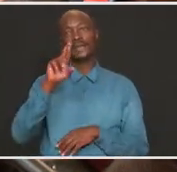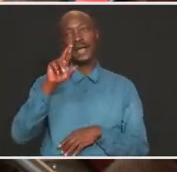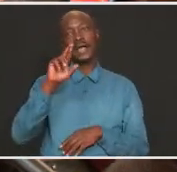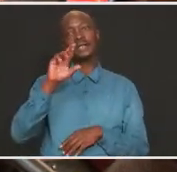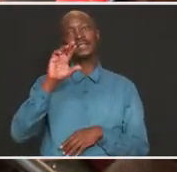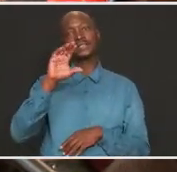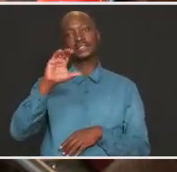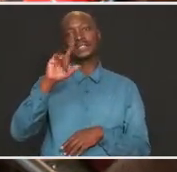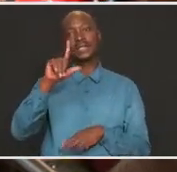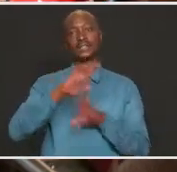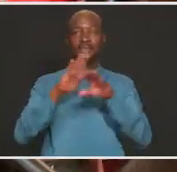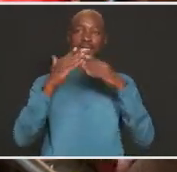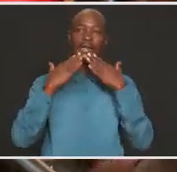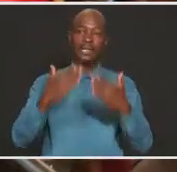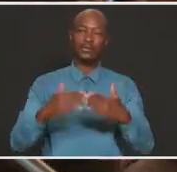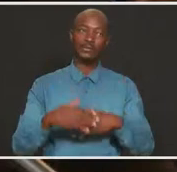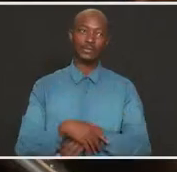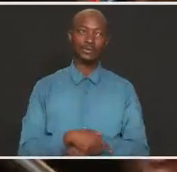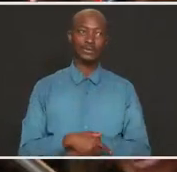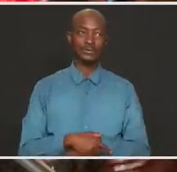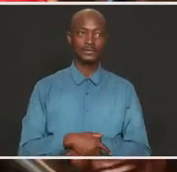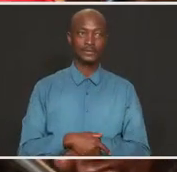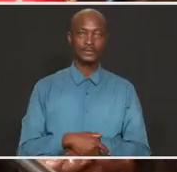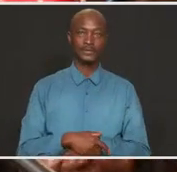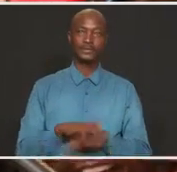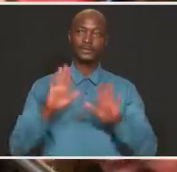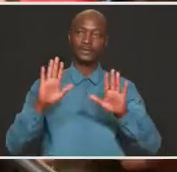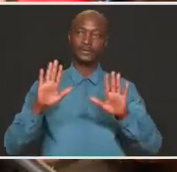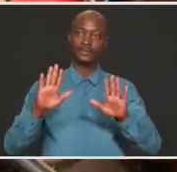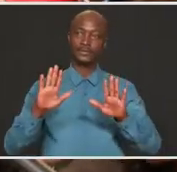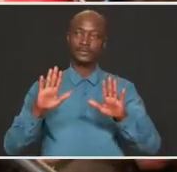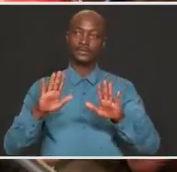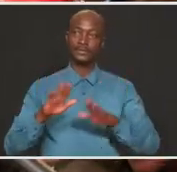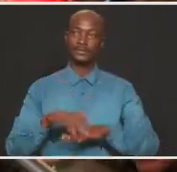representing it thank you hold on hold on